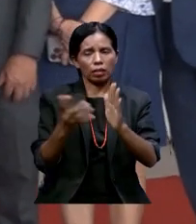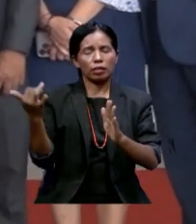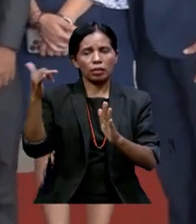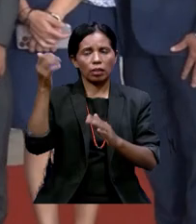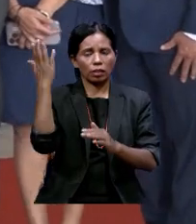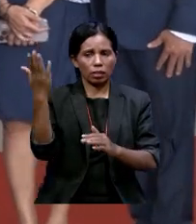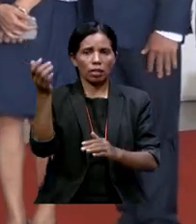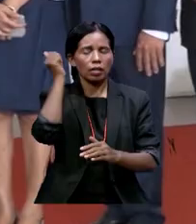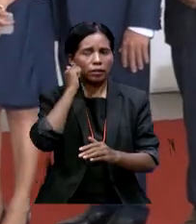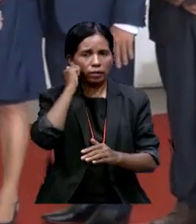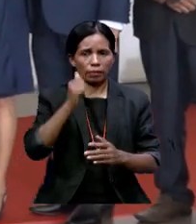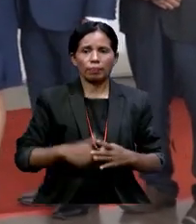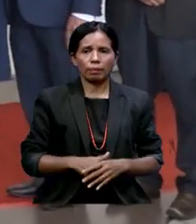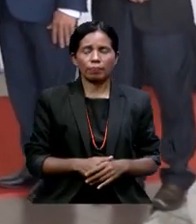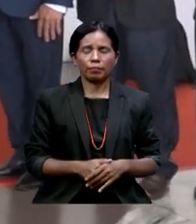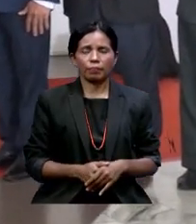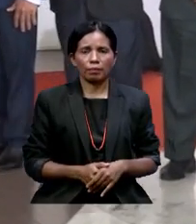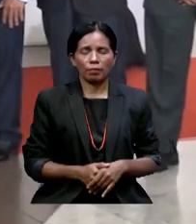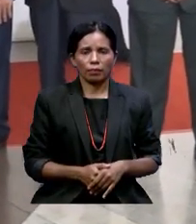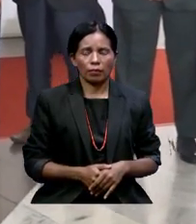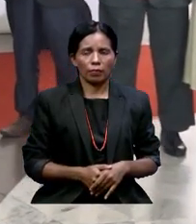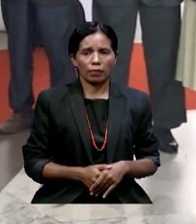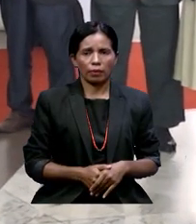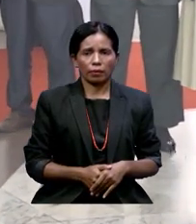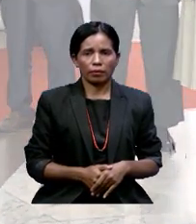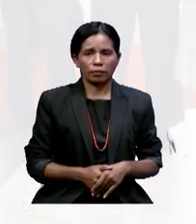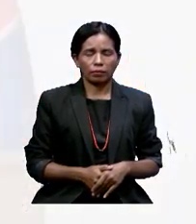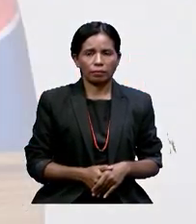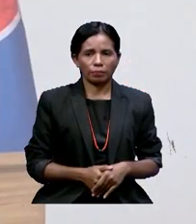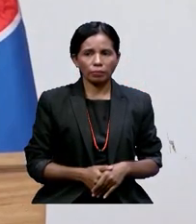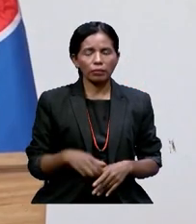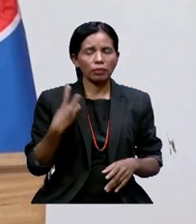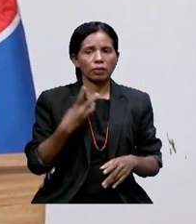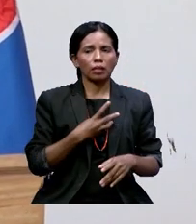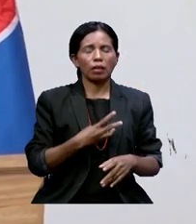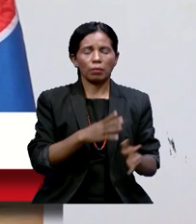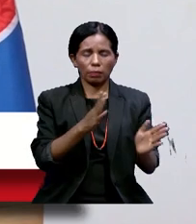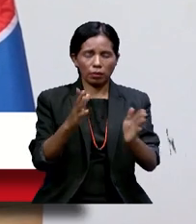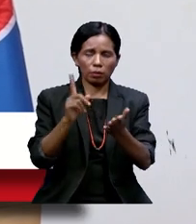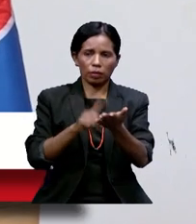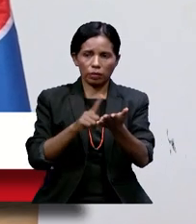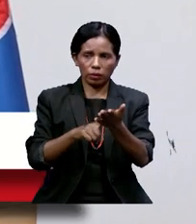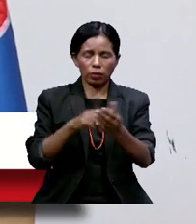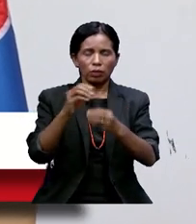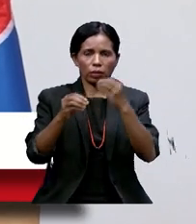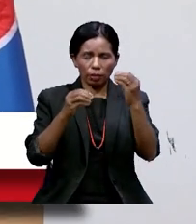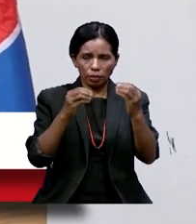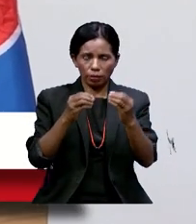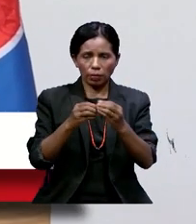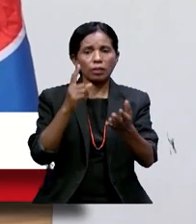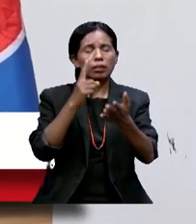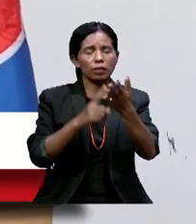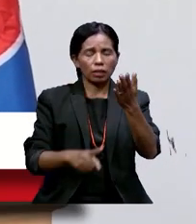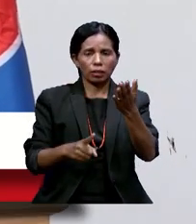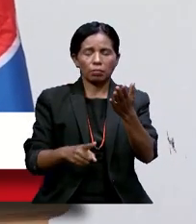And of course we discuss what Timor has done already in preparation, and of course what are the next